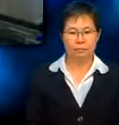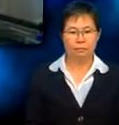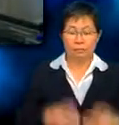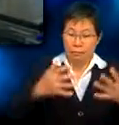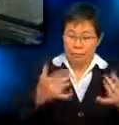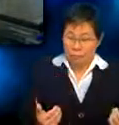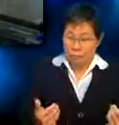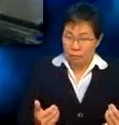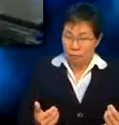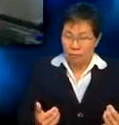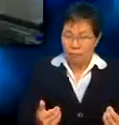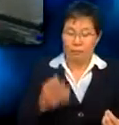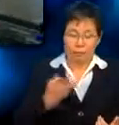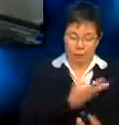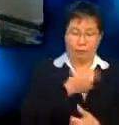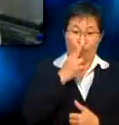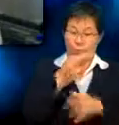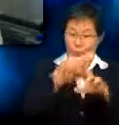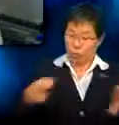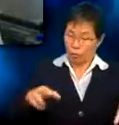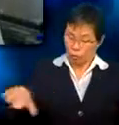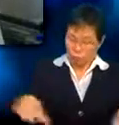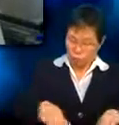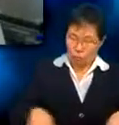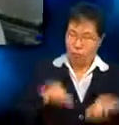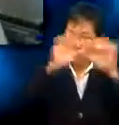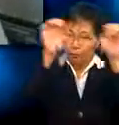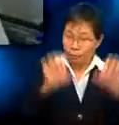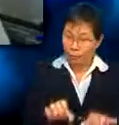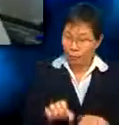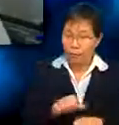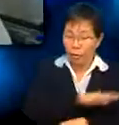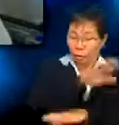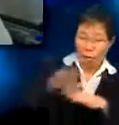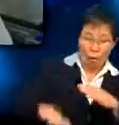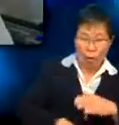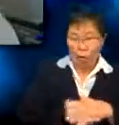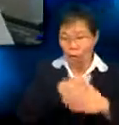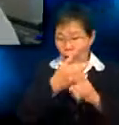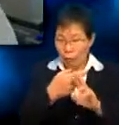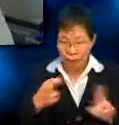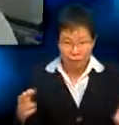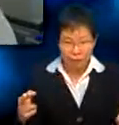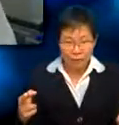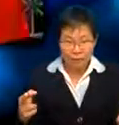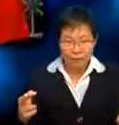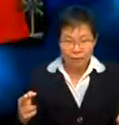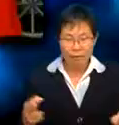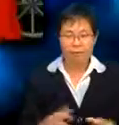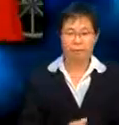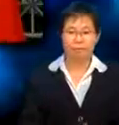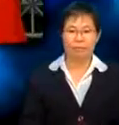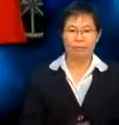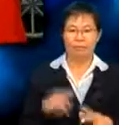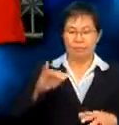Now, are we ready to conduct the experiment? Are you all geared up? Let's do it!